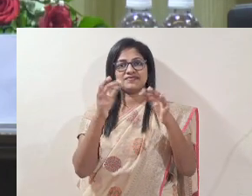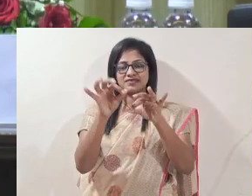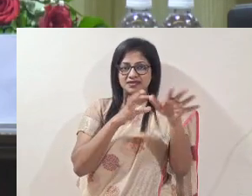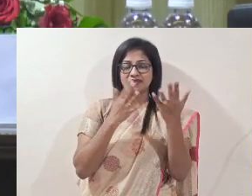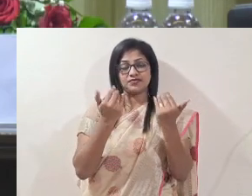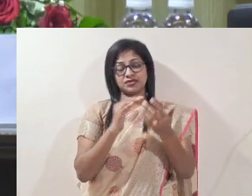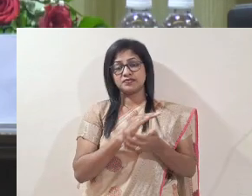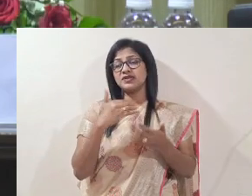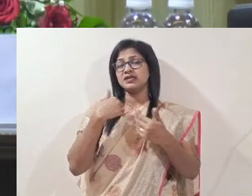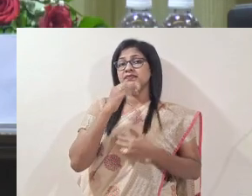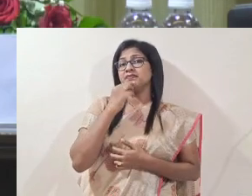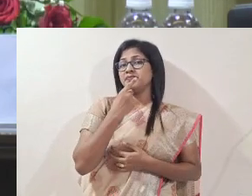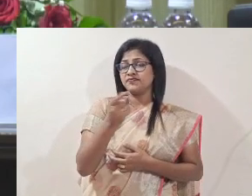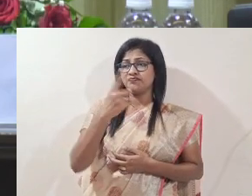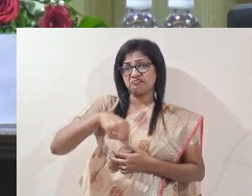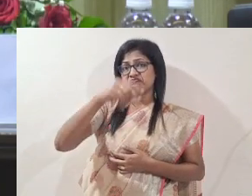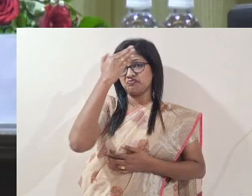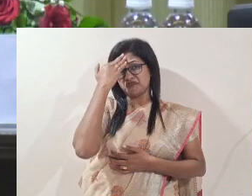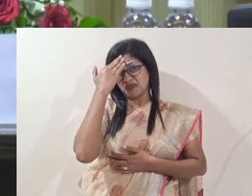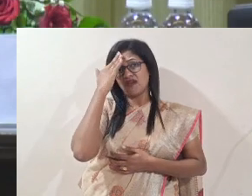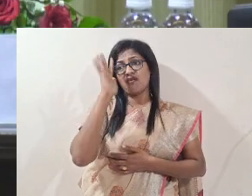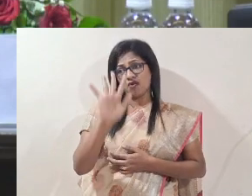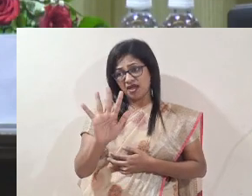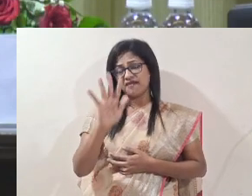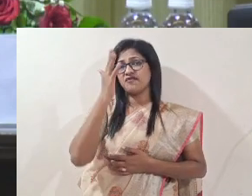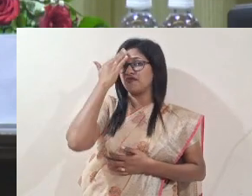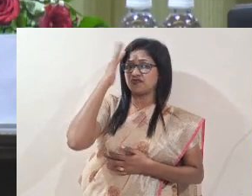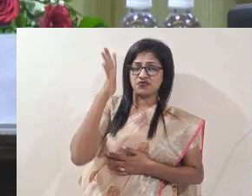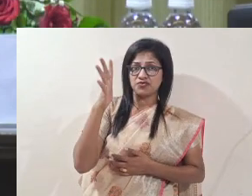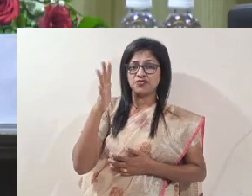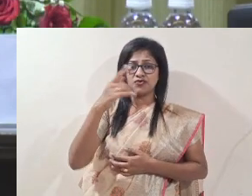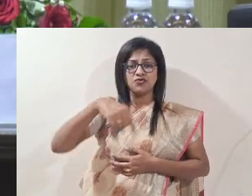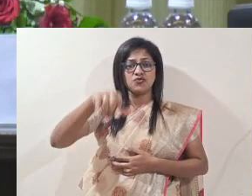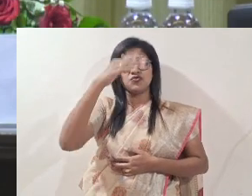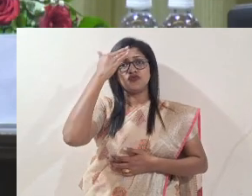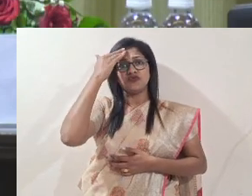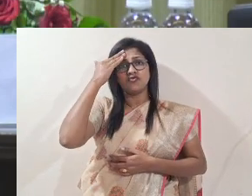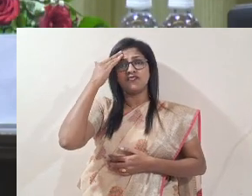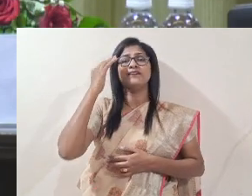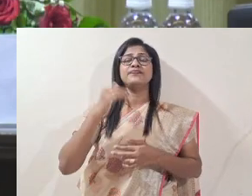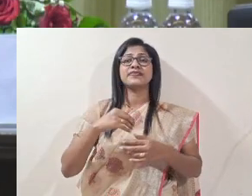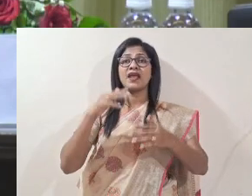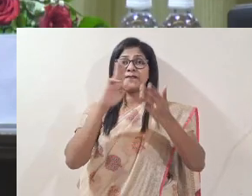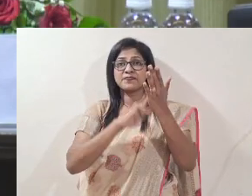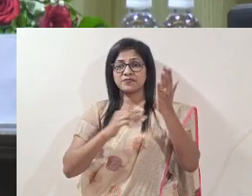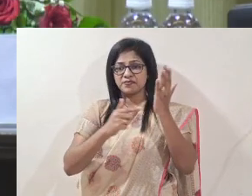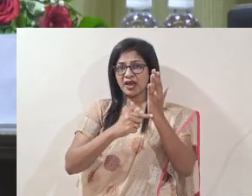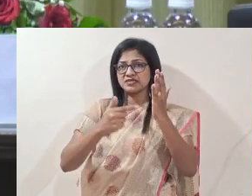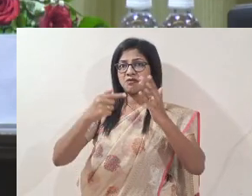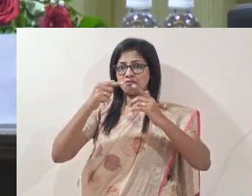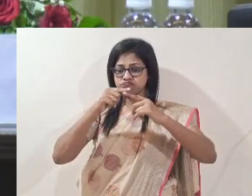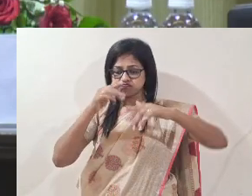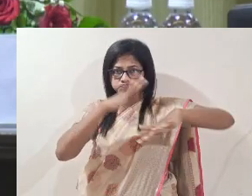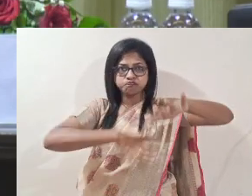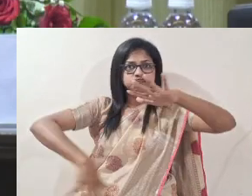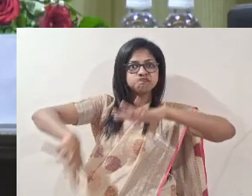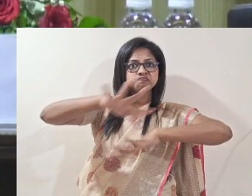me tell you, I do not know whether you are aware. You must be knowing that we keep on preparing master